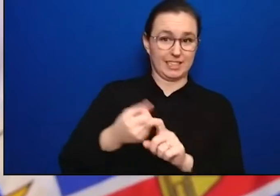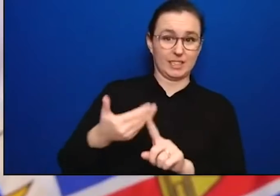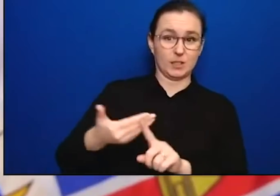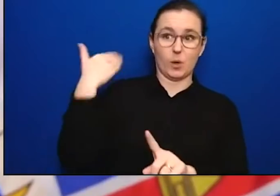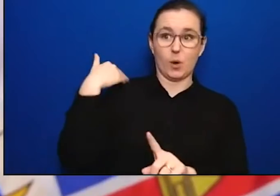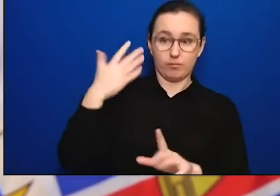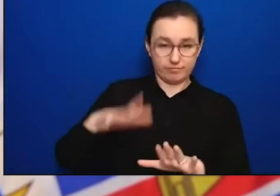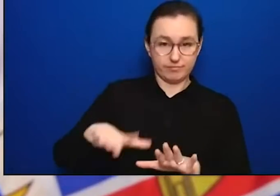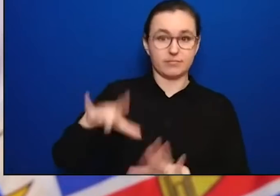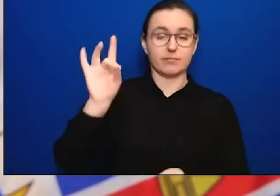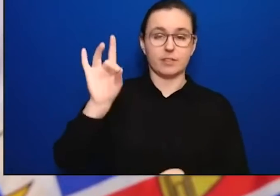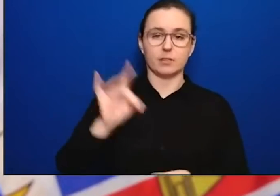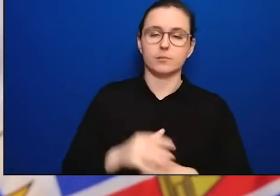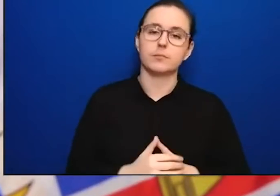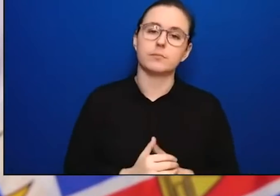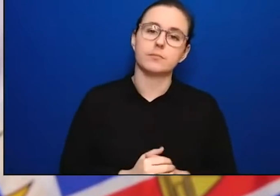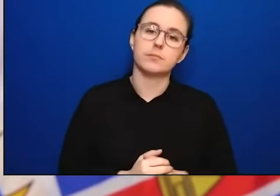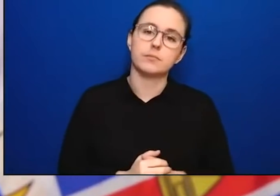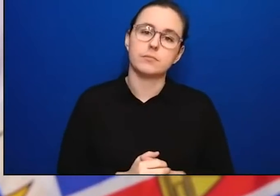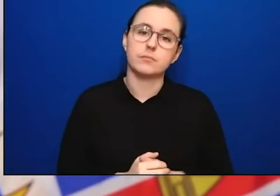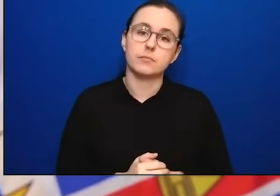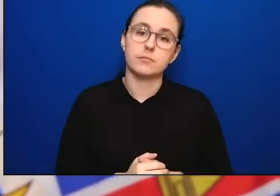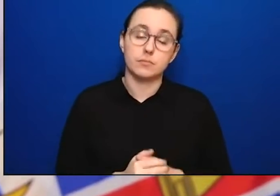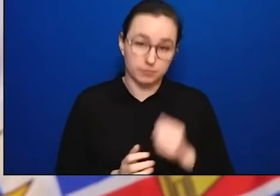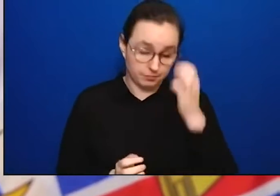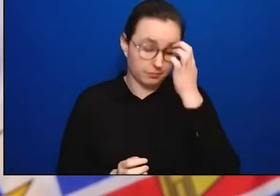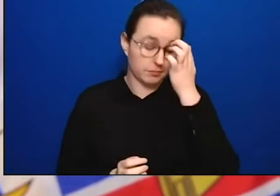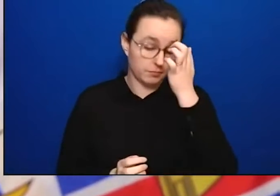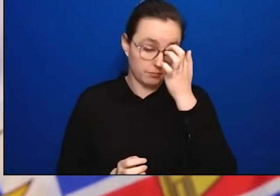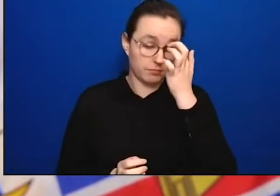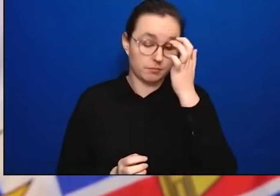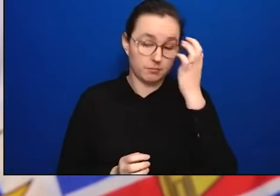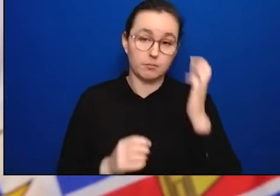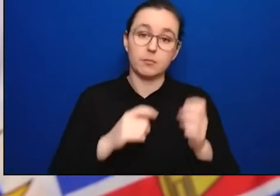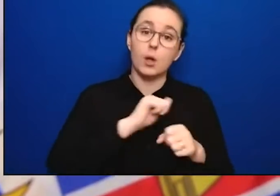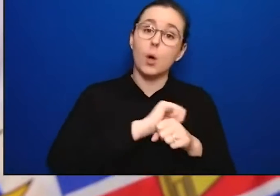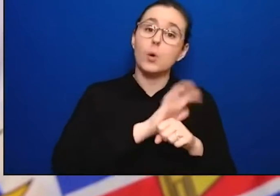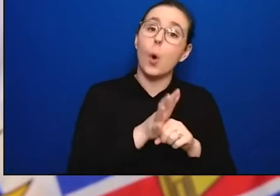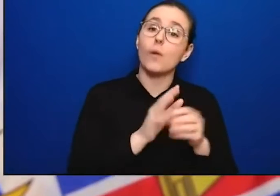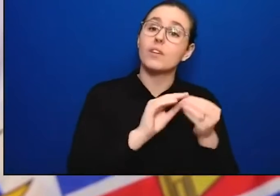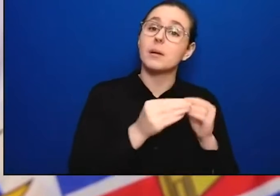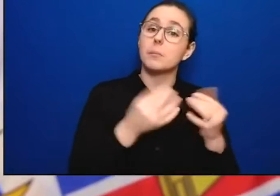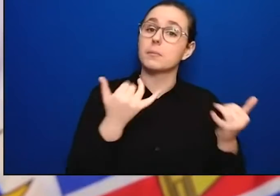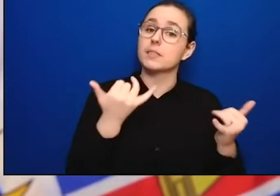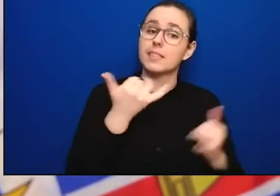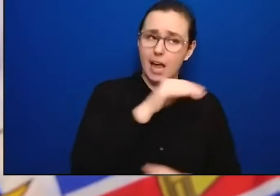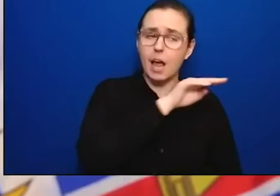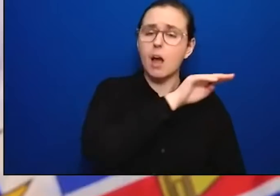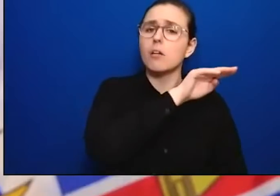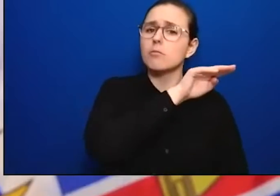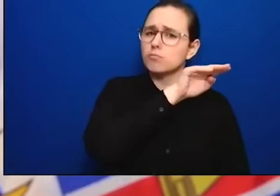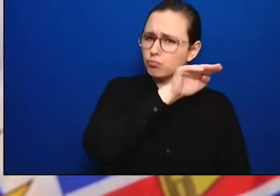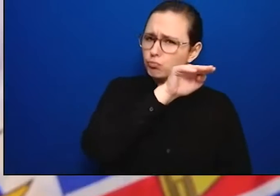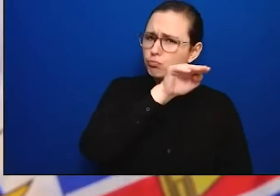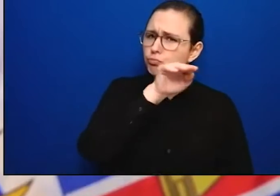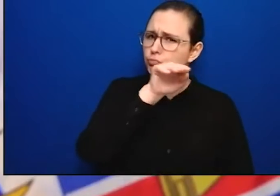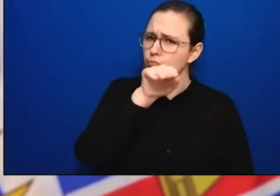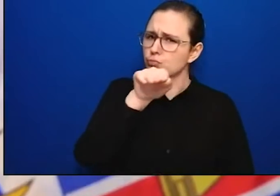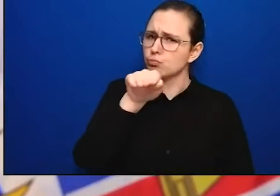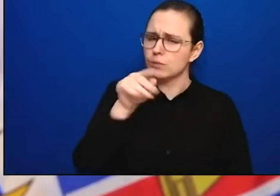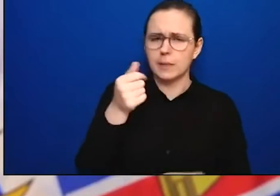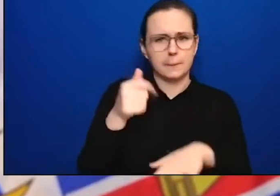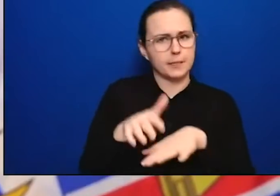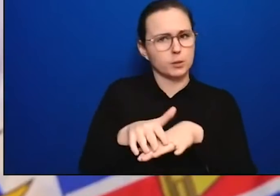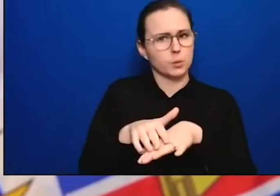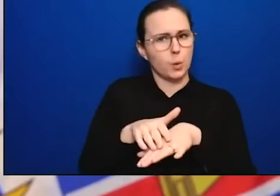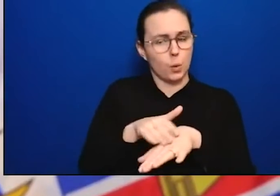press briefing on Friday. We do continue to see a gradual decline in our case rates over